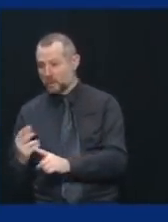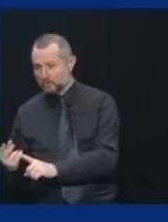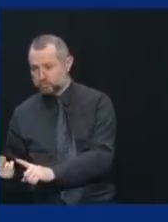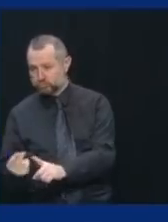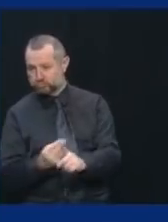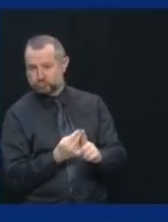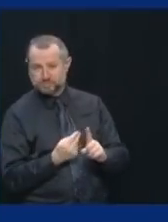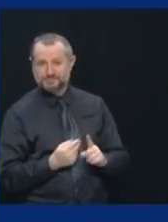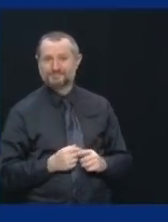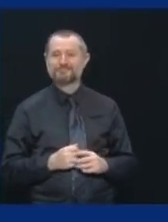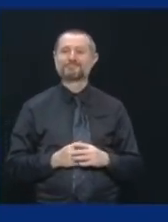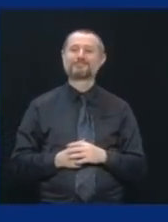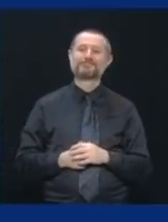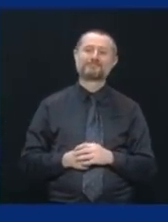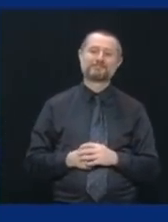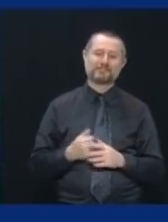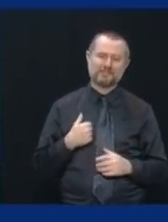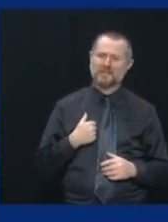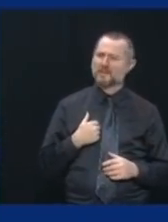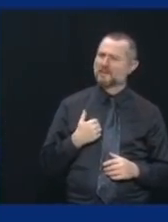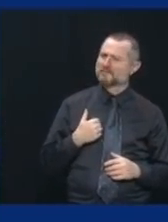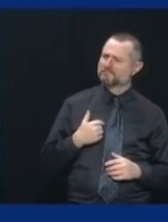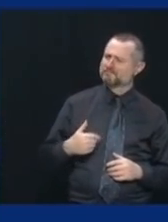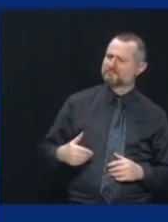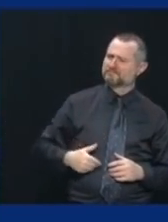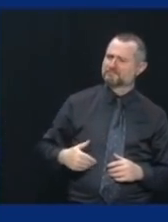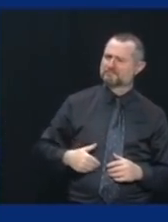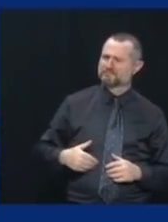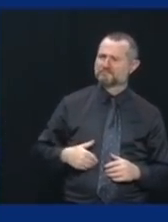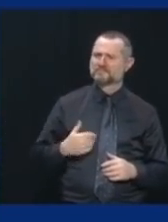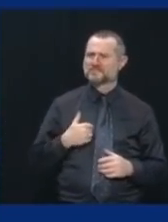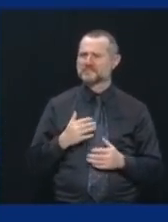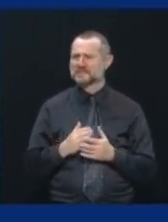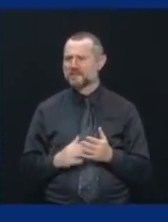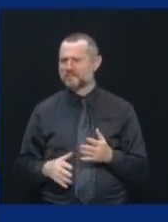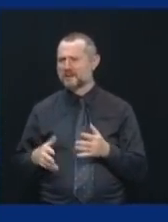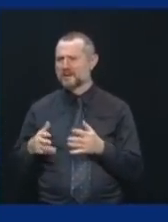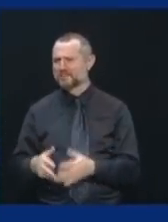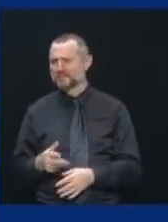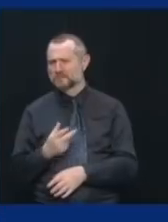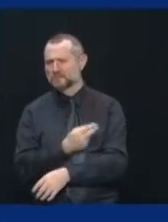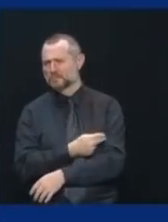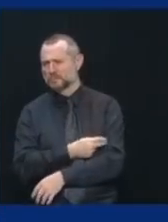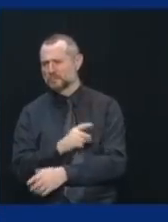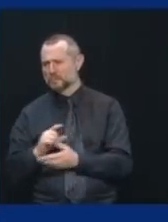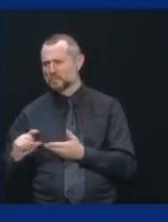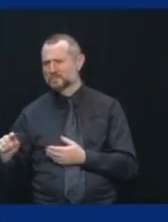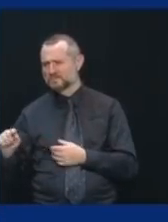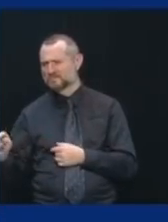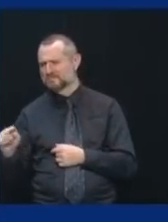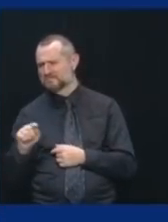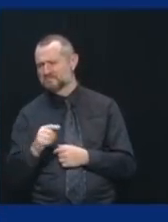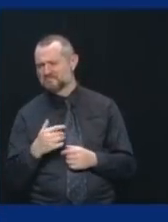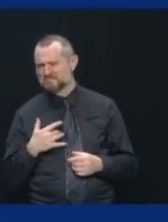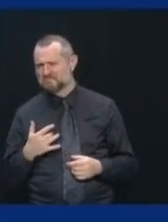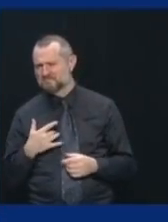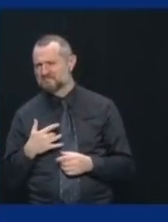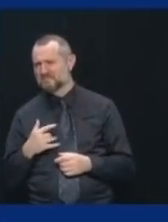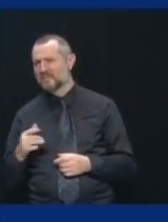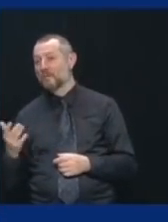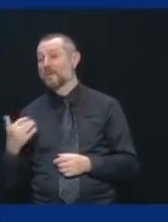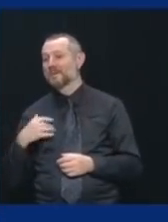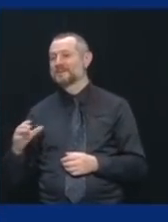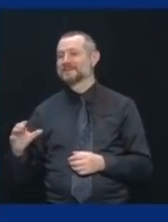I believe there's an excess allocation in that program. How do we